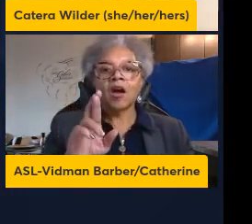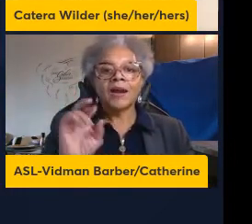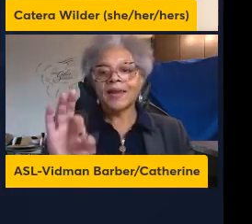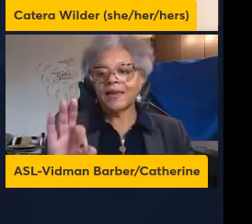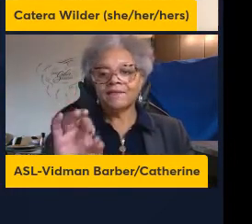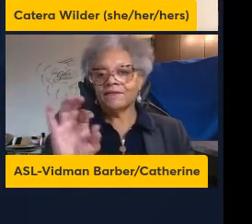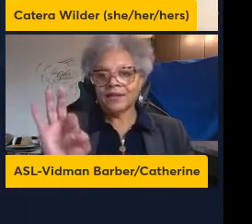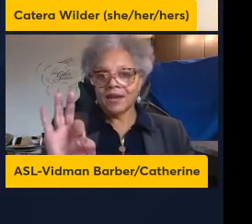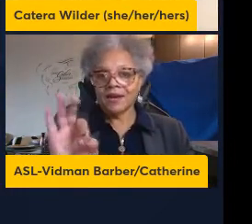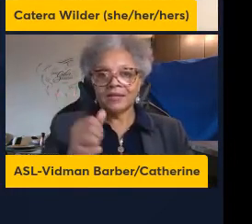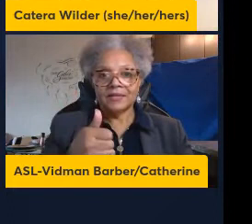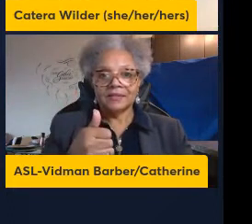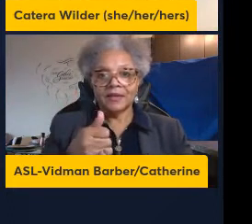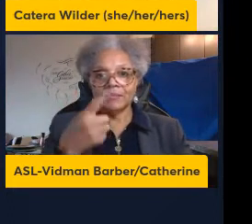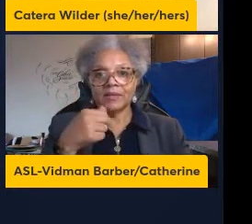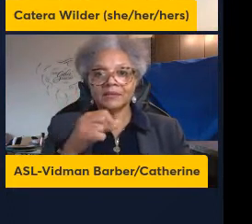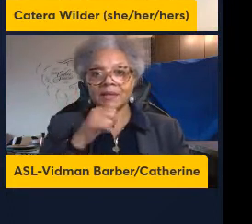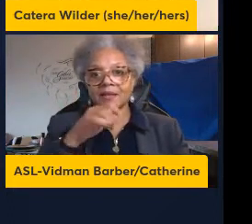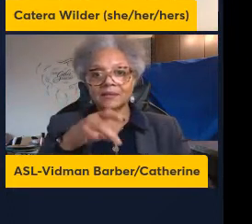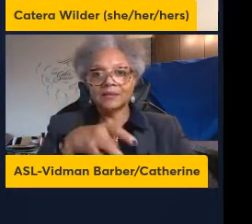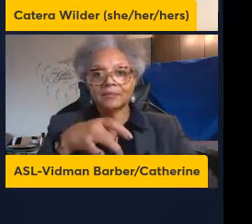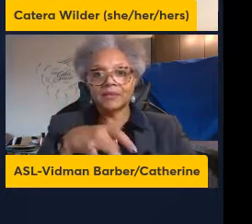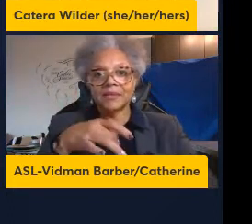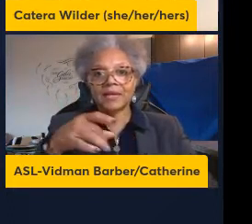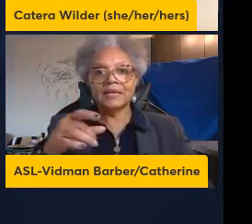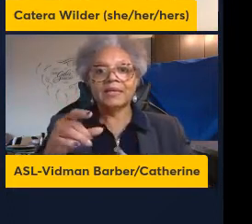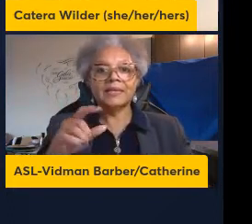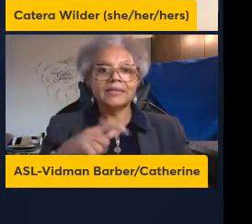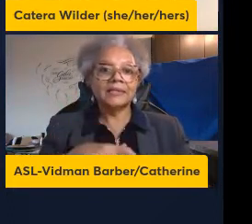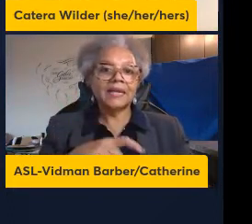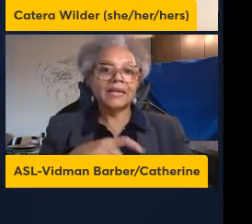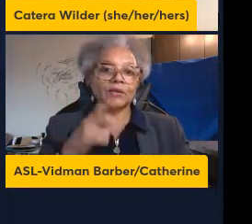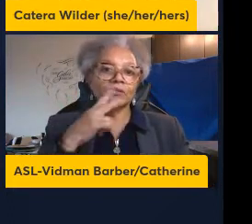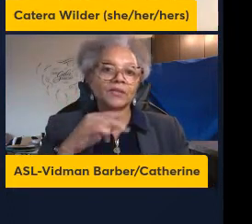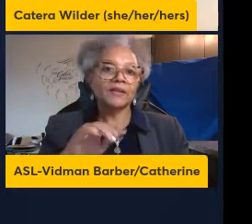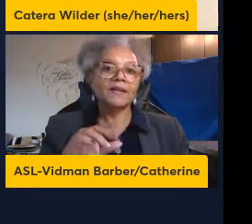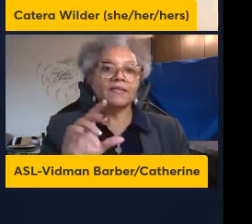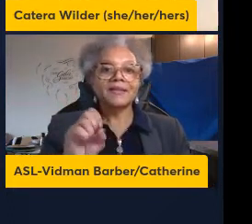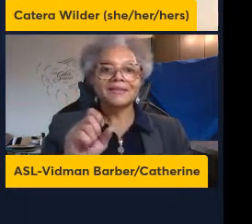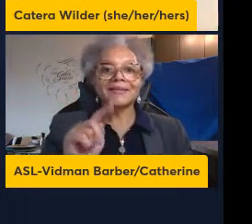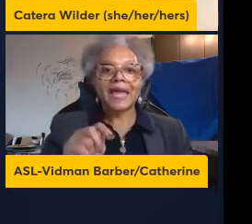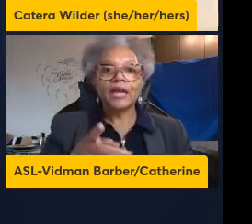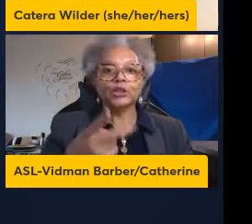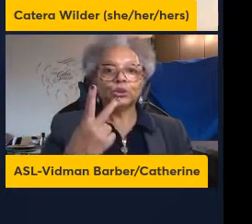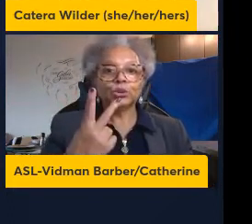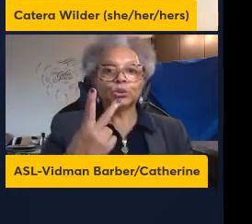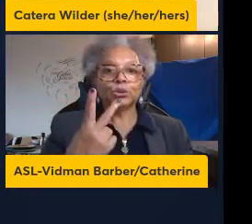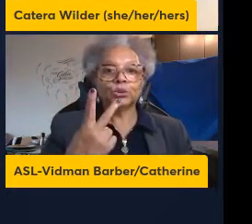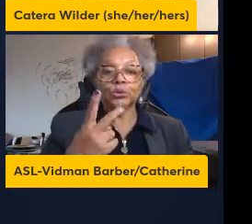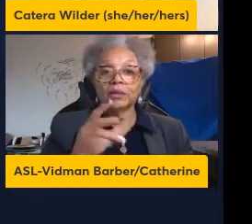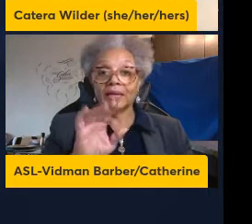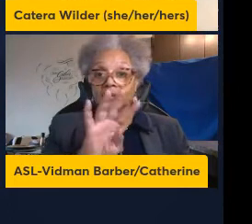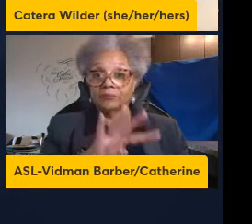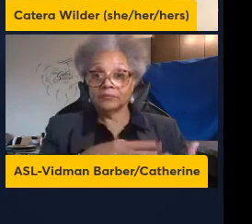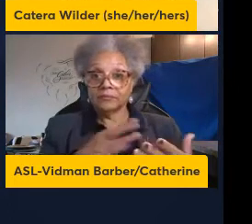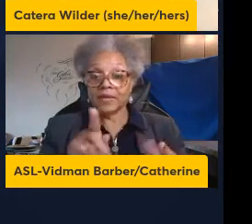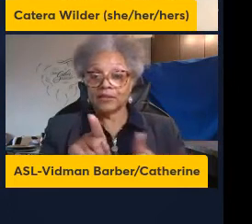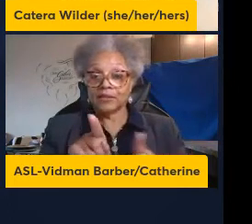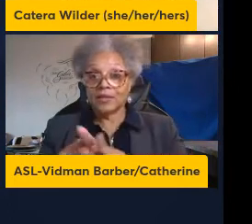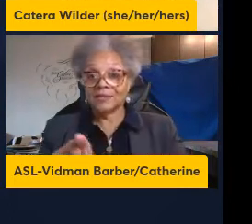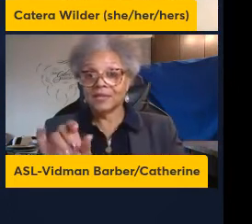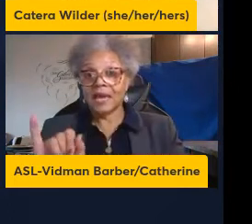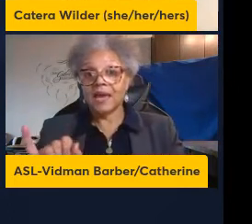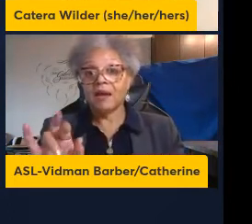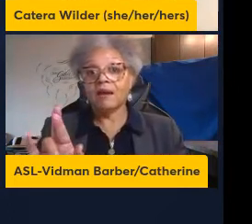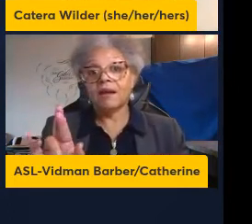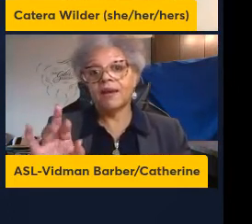at unstimulated time, you see that the amount of STAT2 transcript, which is seen in this plot, as well as IRF9 transcript, is